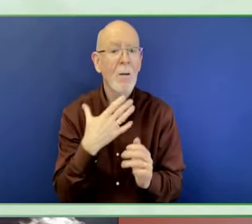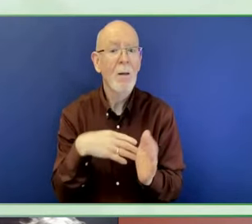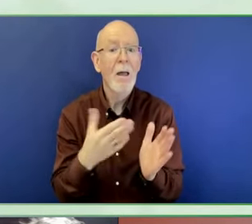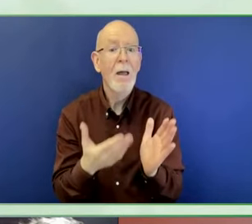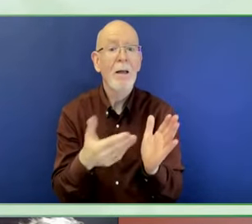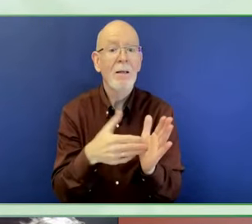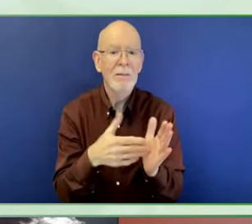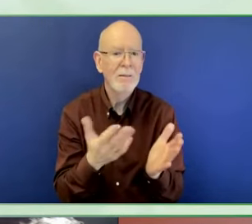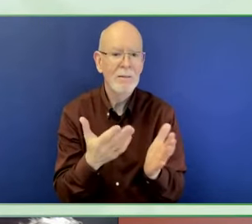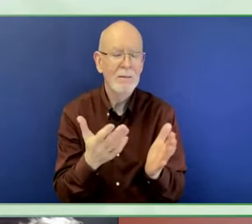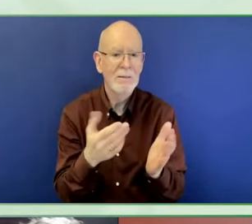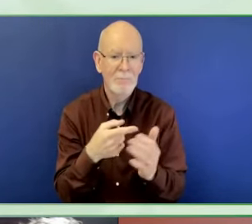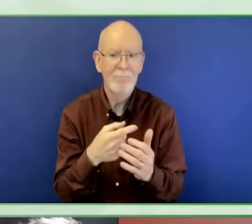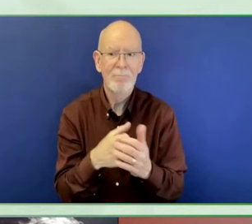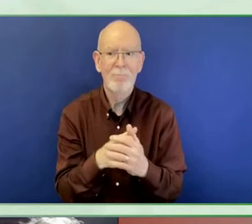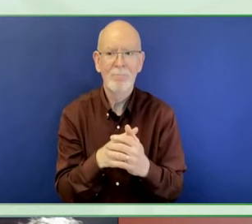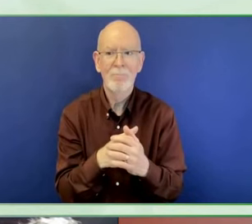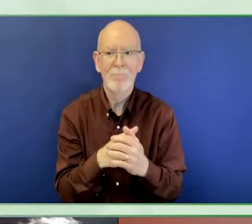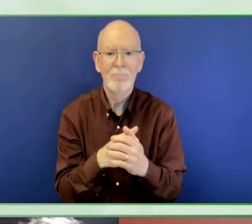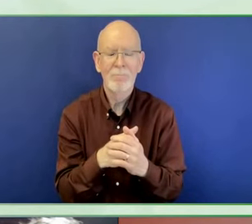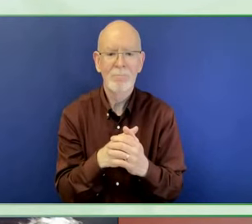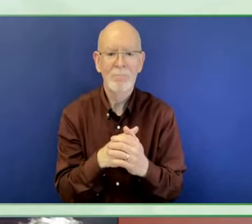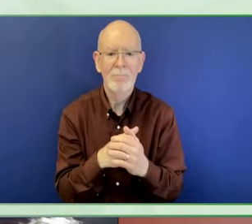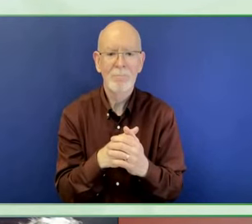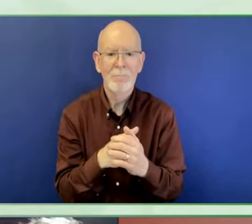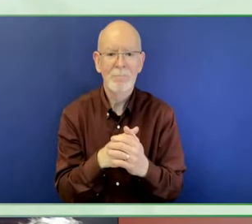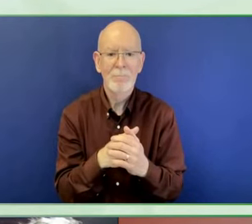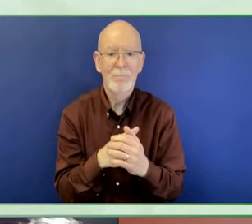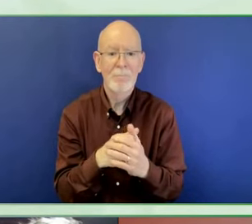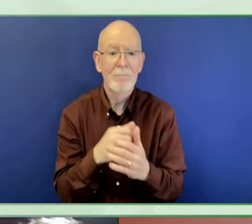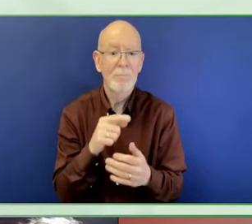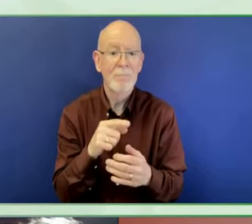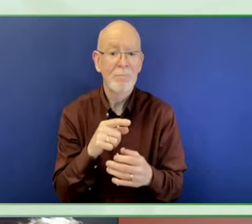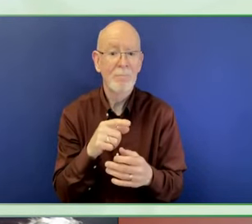this is not a problem just with Southeast Asia, but, you know, there's a lot of,